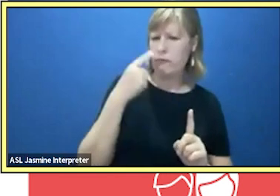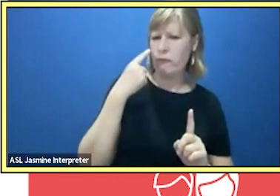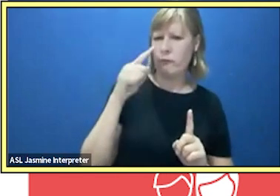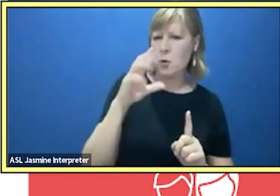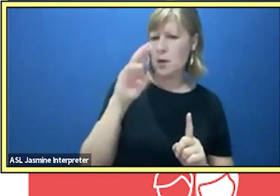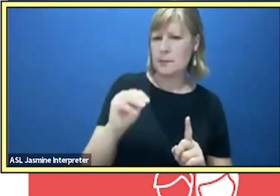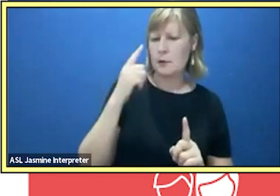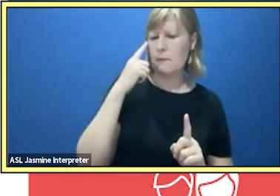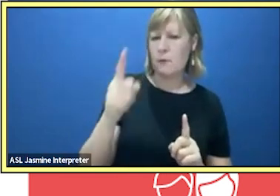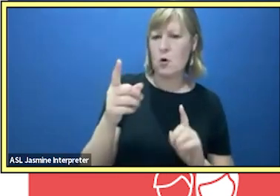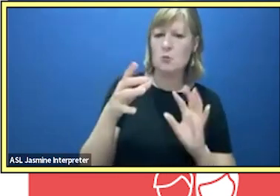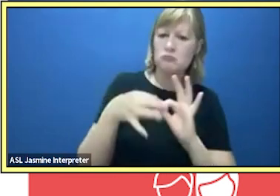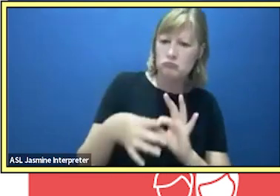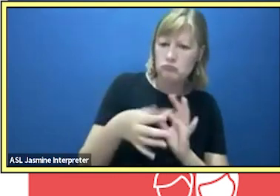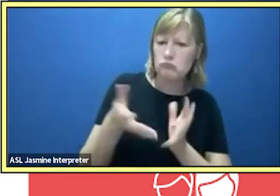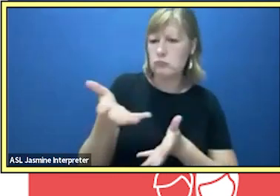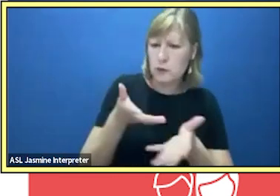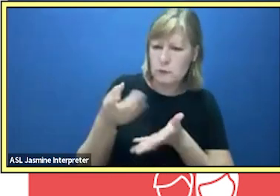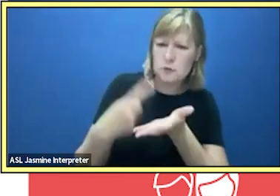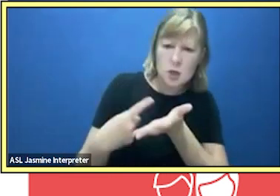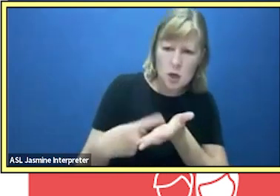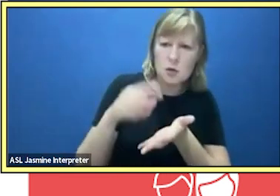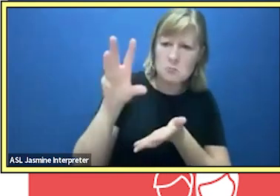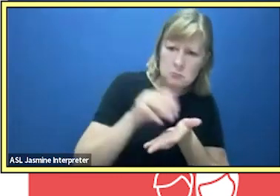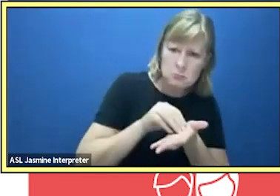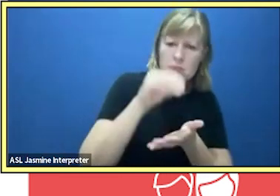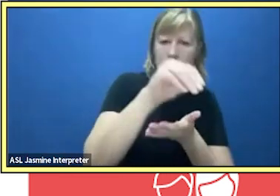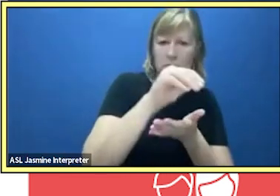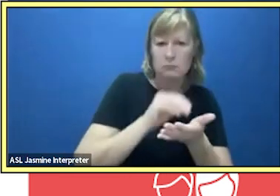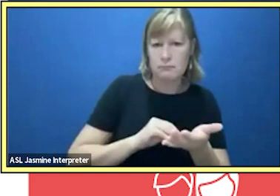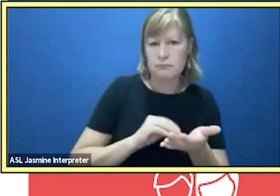to facilitate that conversation and put it all on paper.